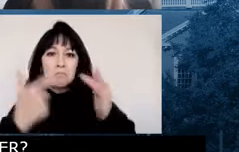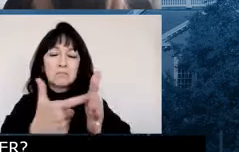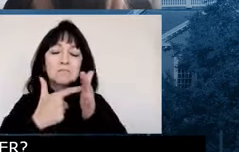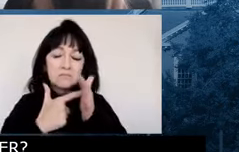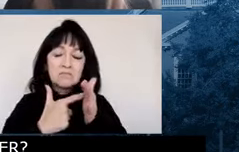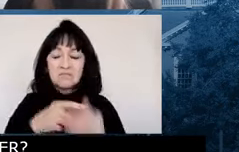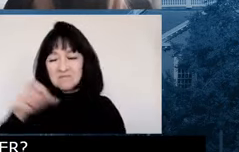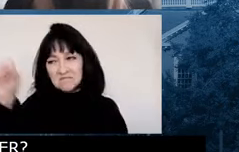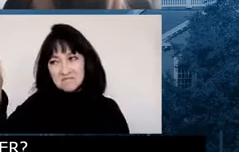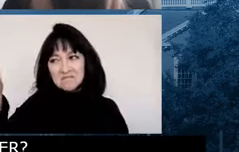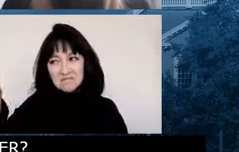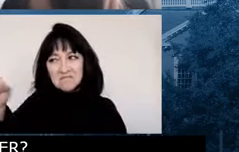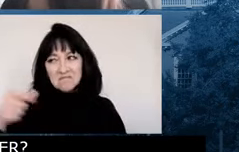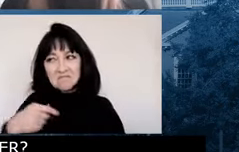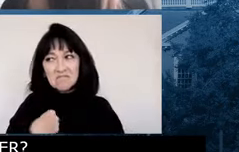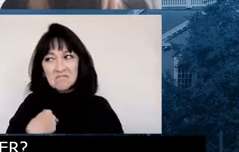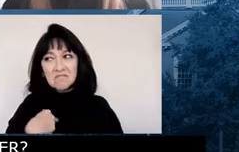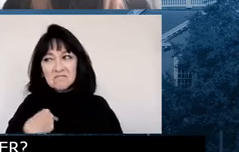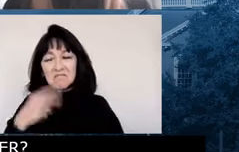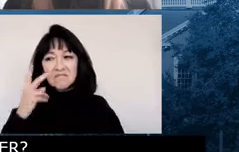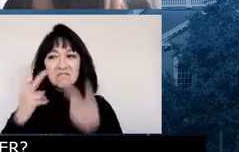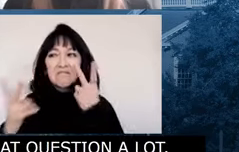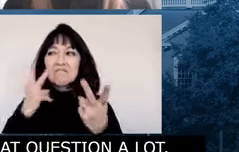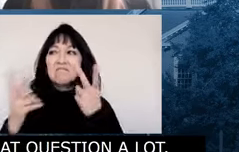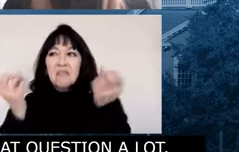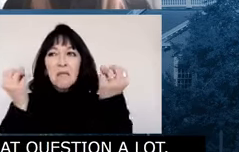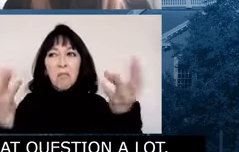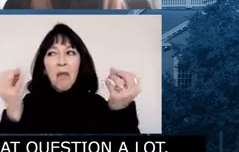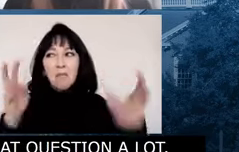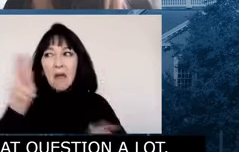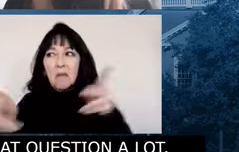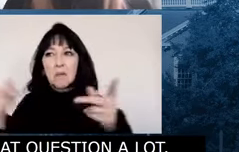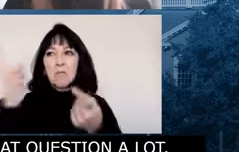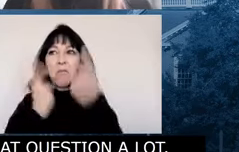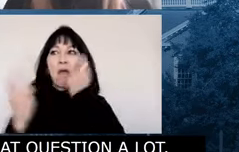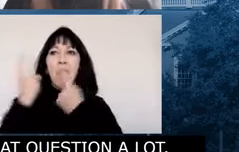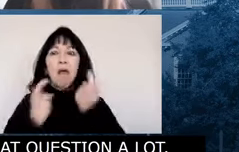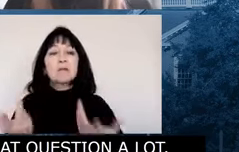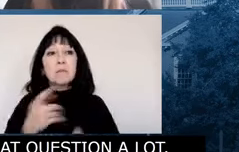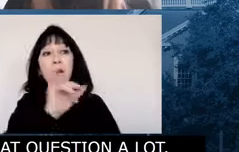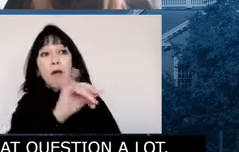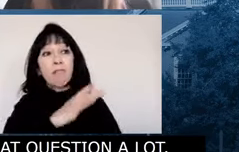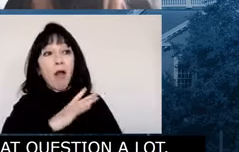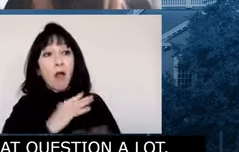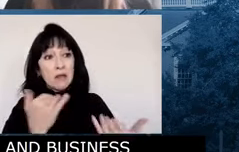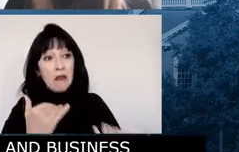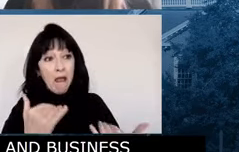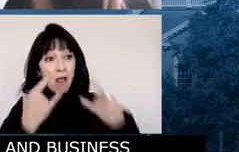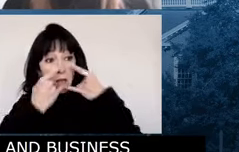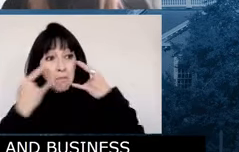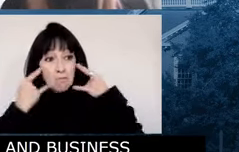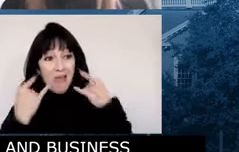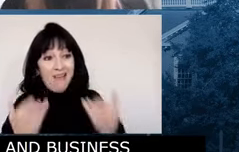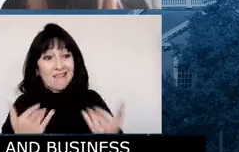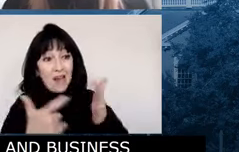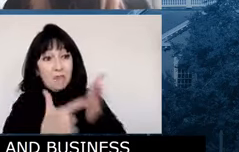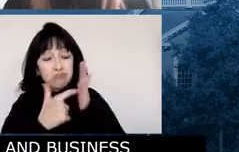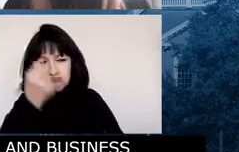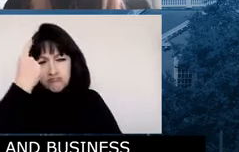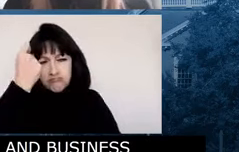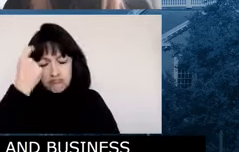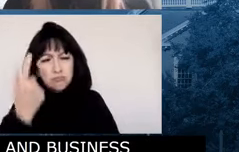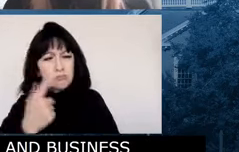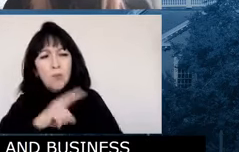business owners. I mentioned earlier that I attended the quarterly meeting of the Restaurant